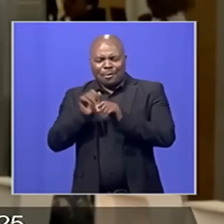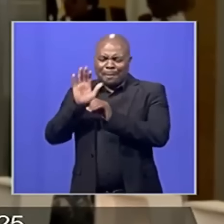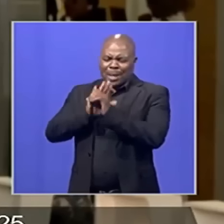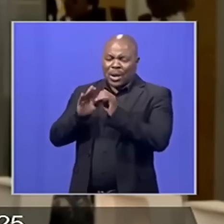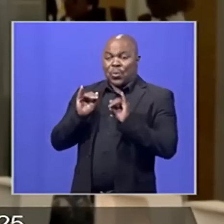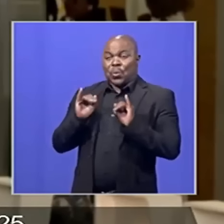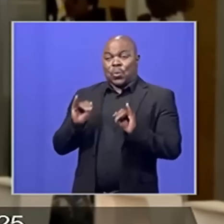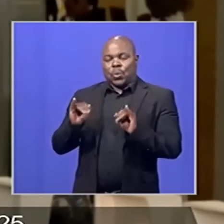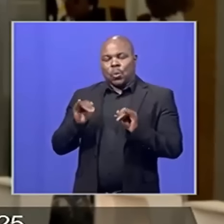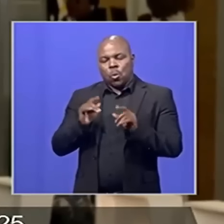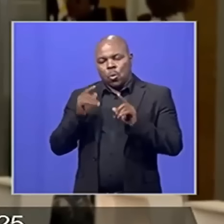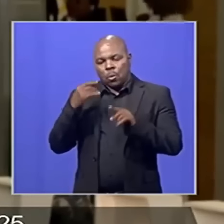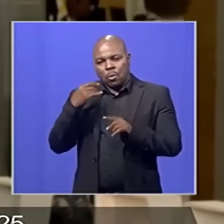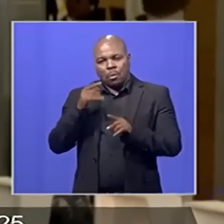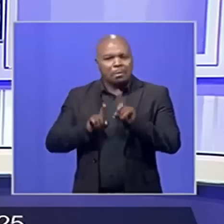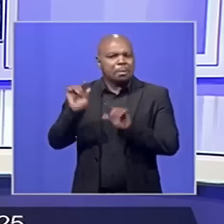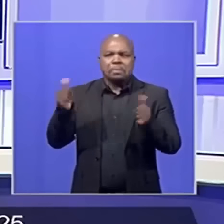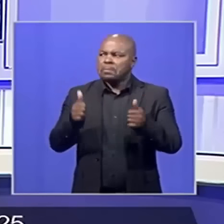doing really, really good work.